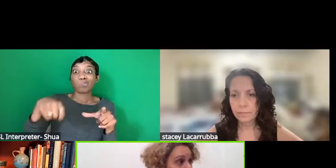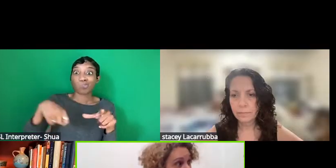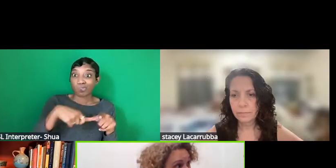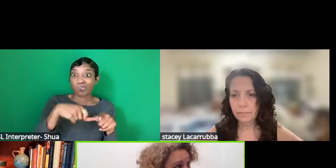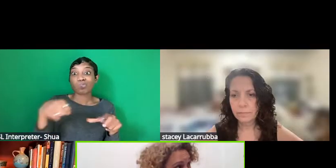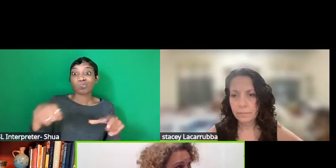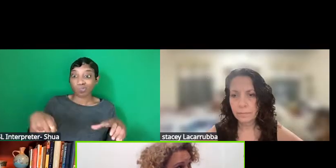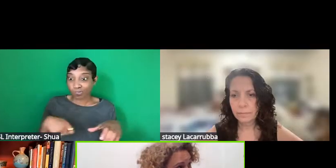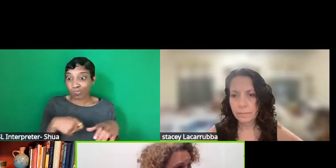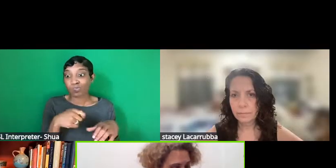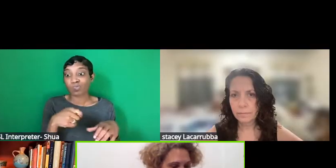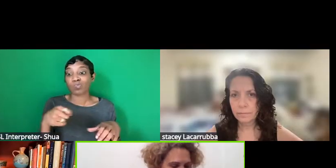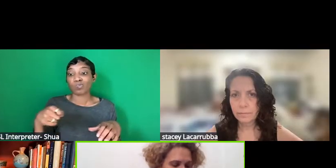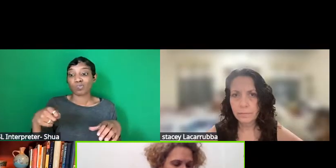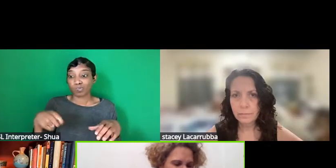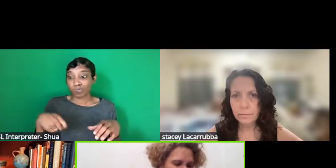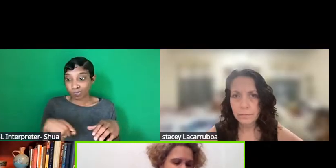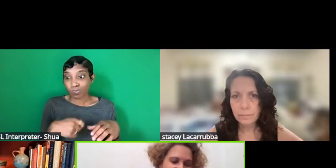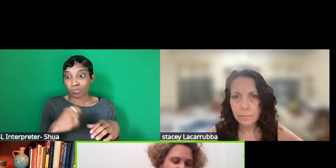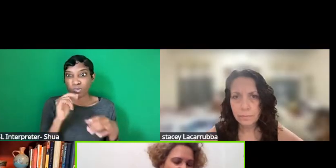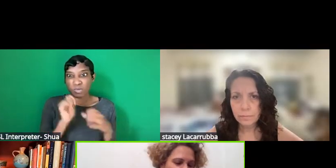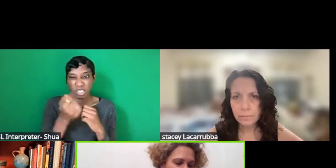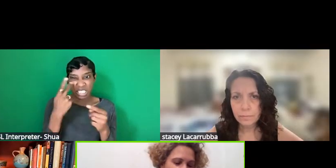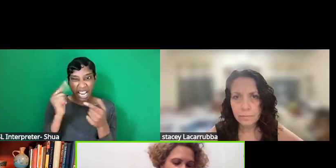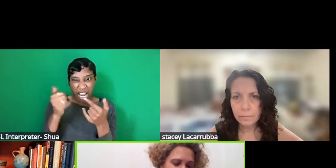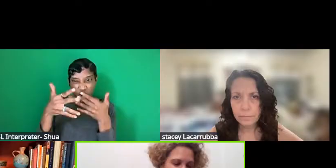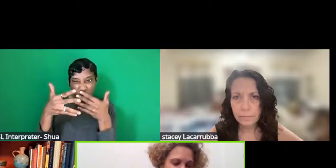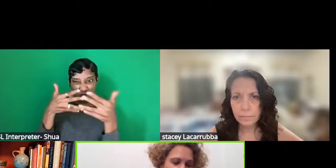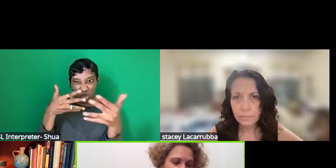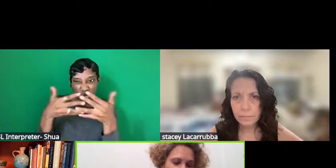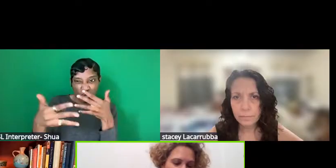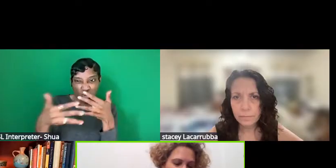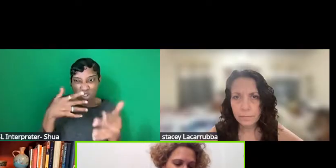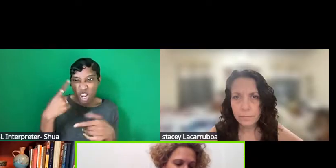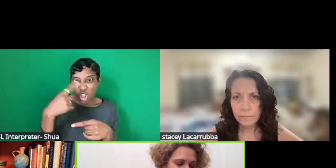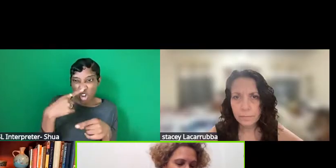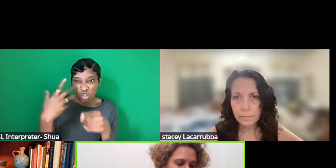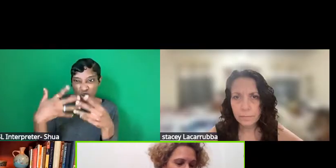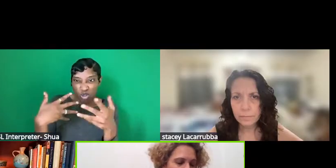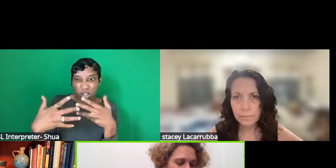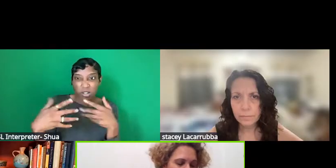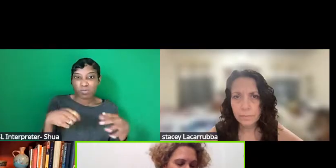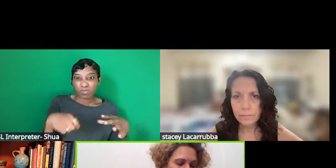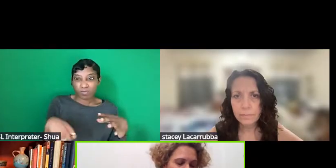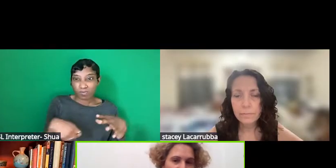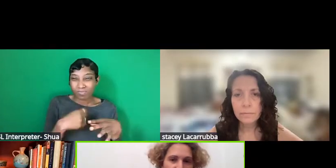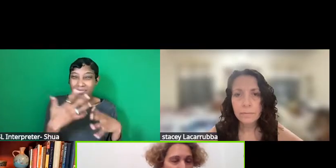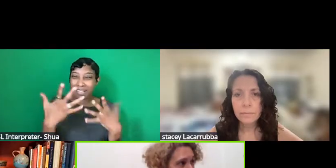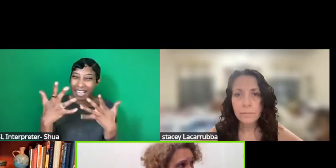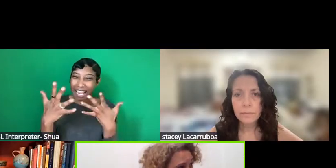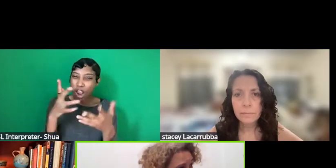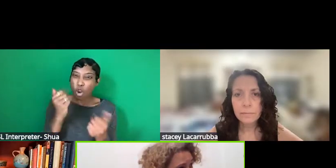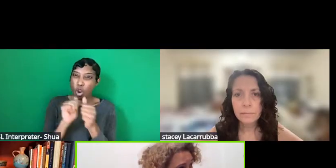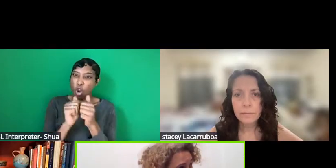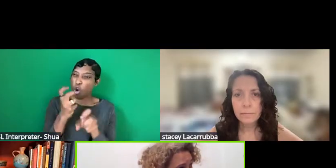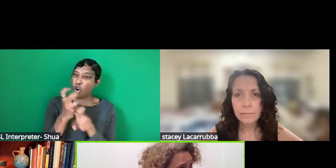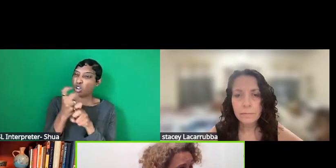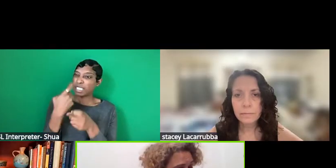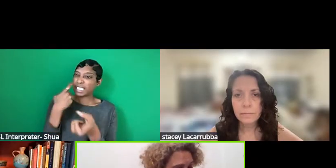Once you start stirring it, you can really see how kind of gray this is. And it's hard to tell the